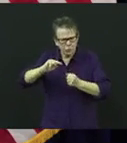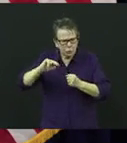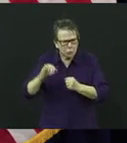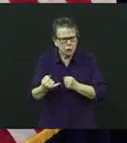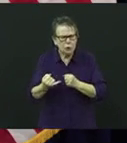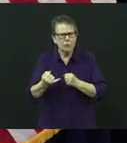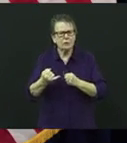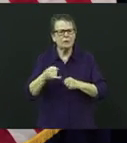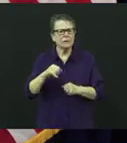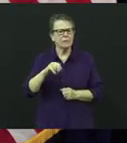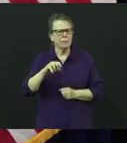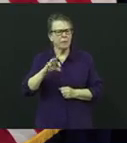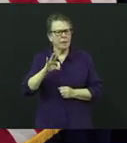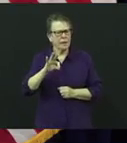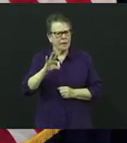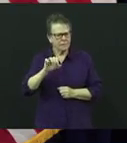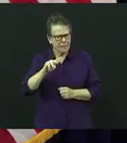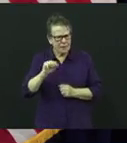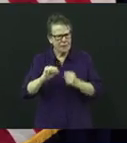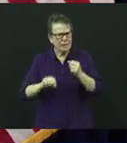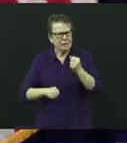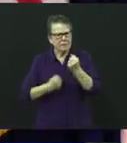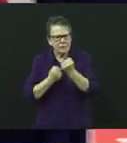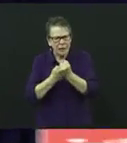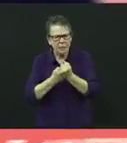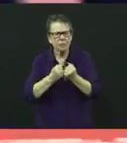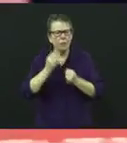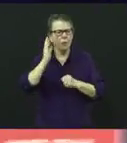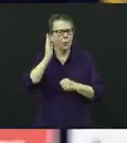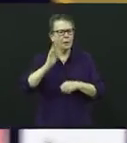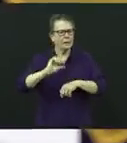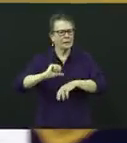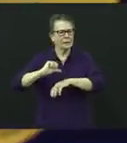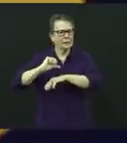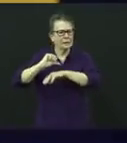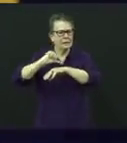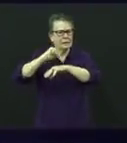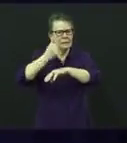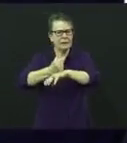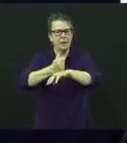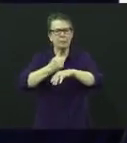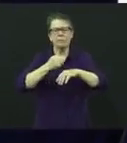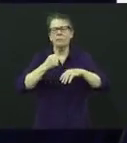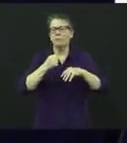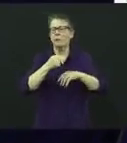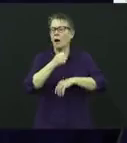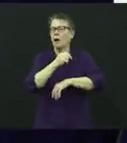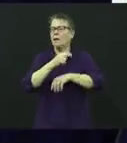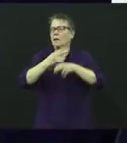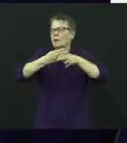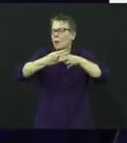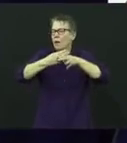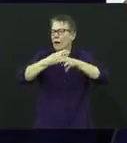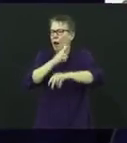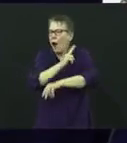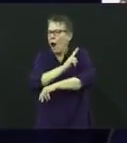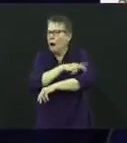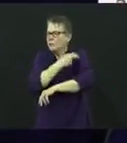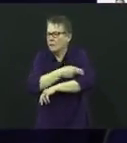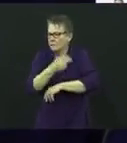us where you expect those locations to be, please. We have, they're en route now. We were going